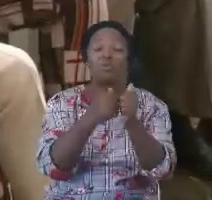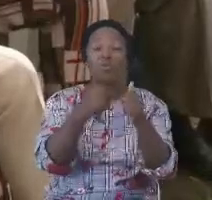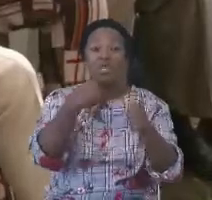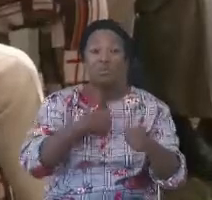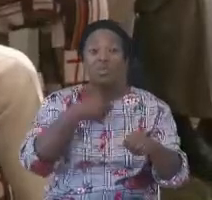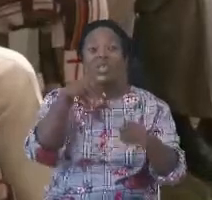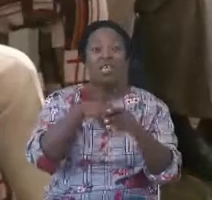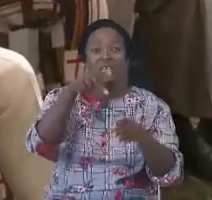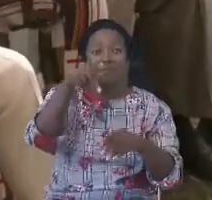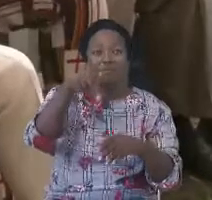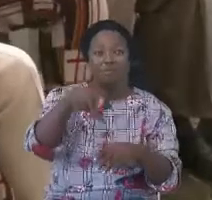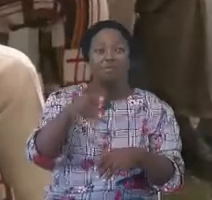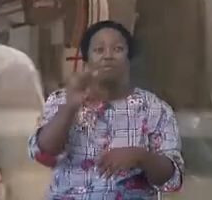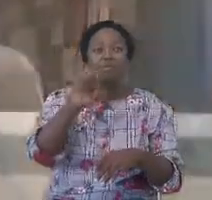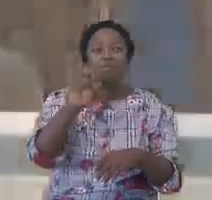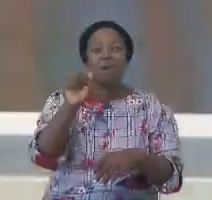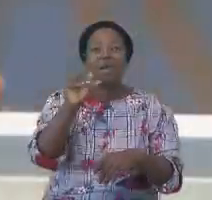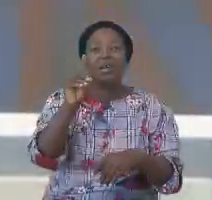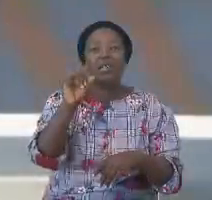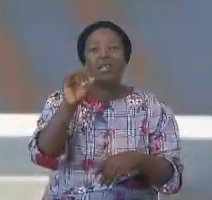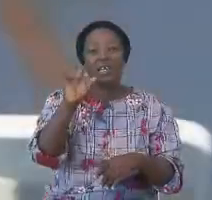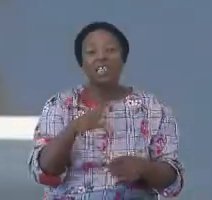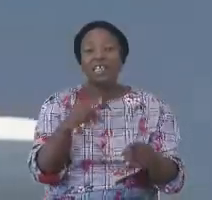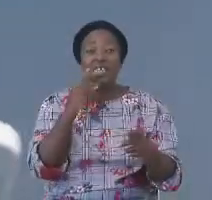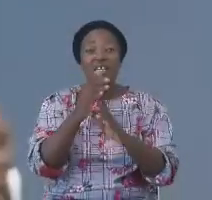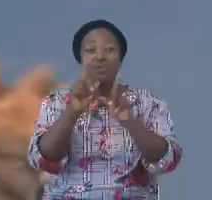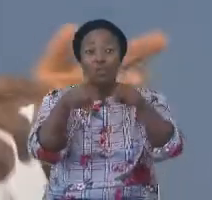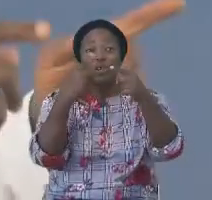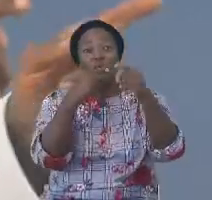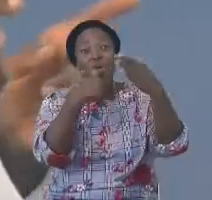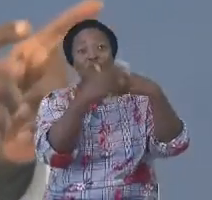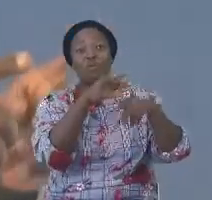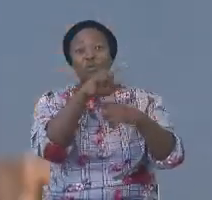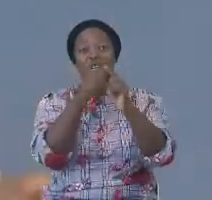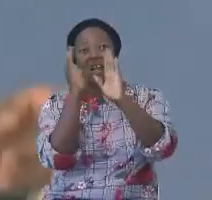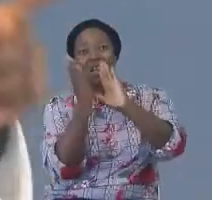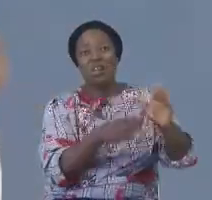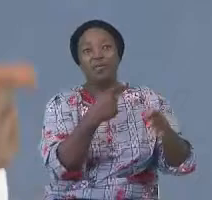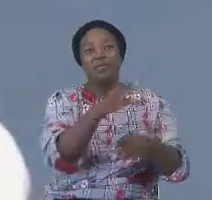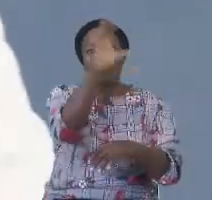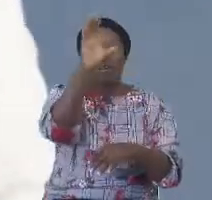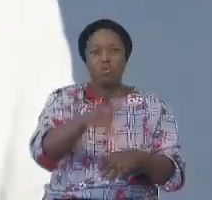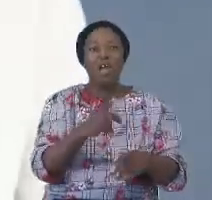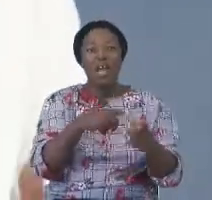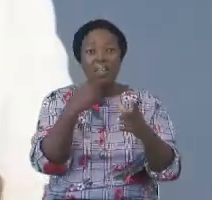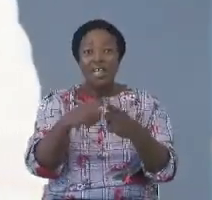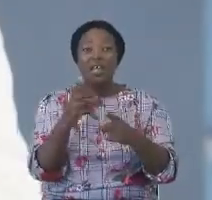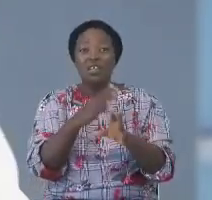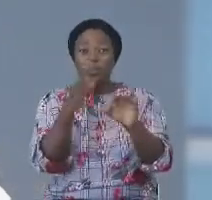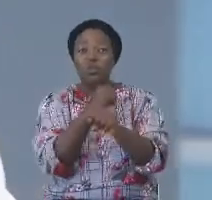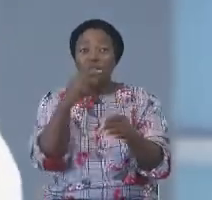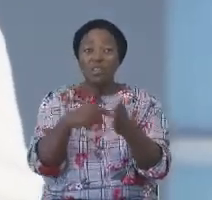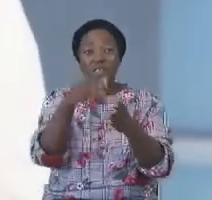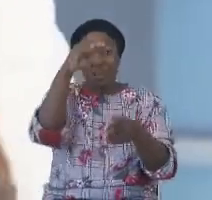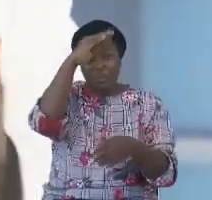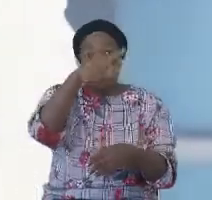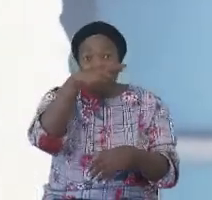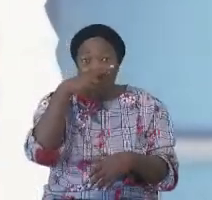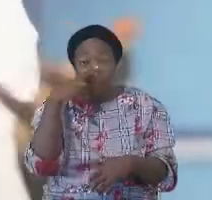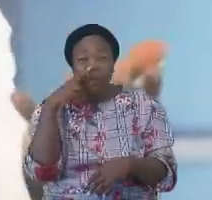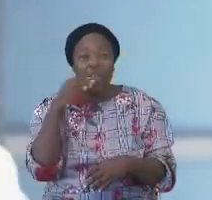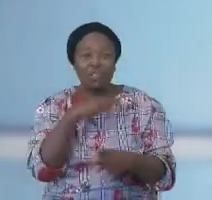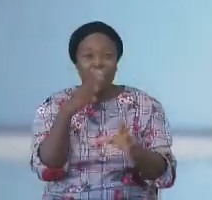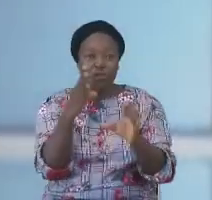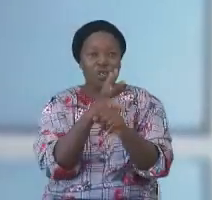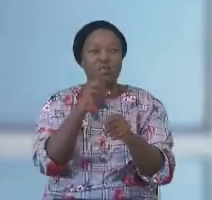paradise he went to heaven when he led the cross and then he